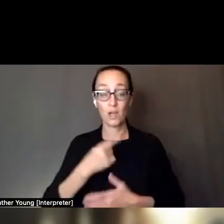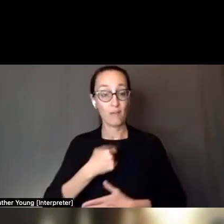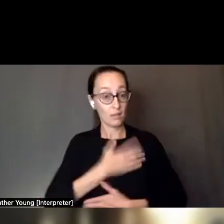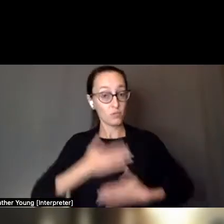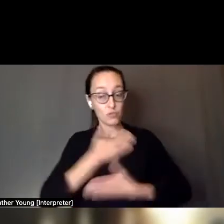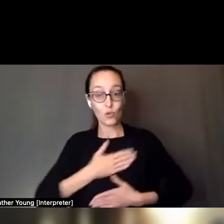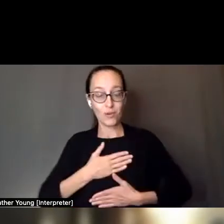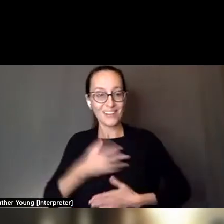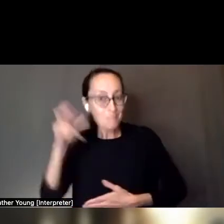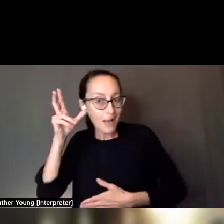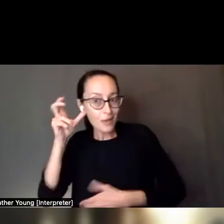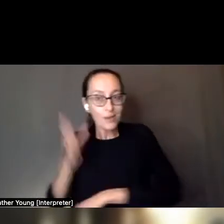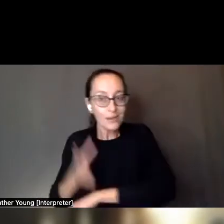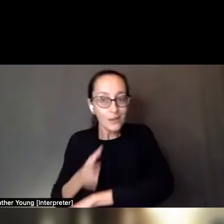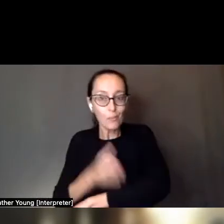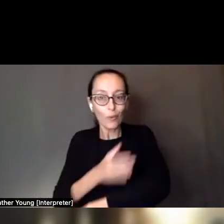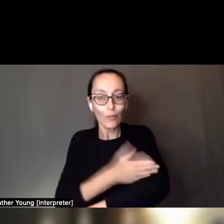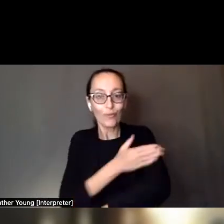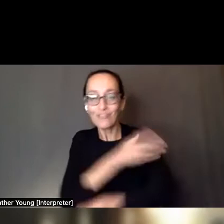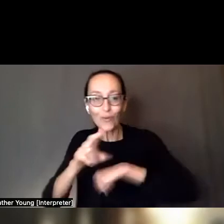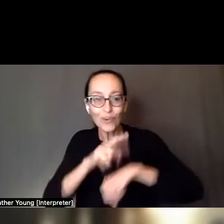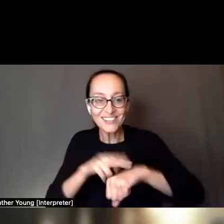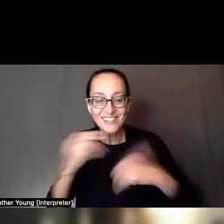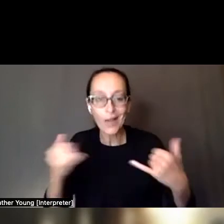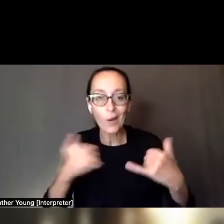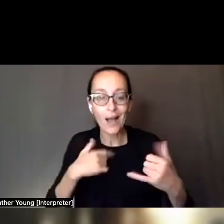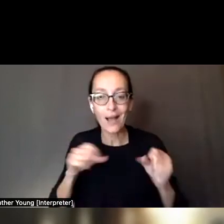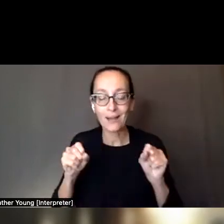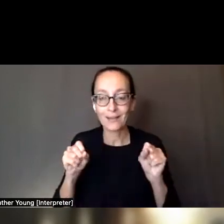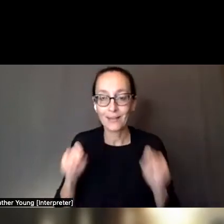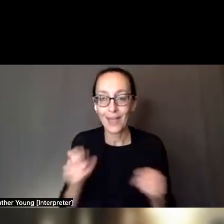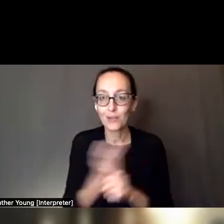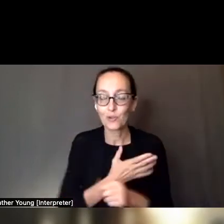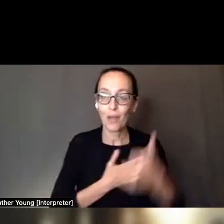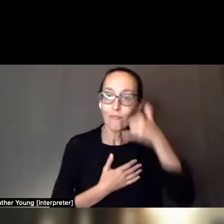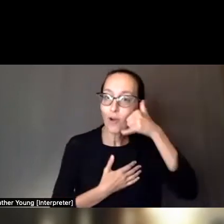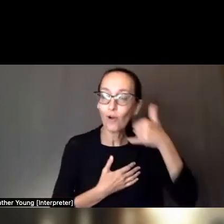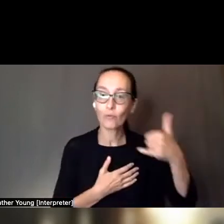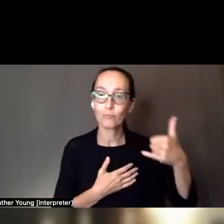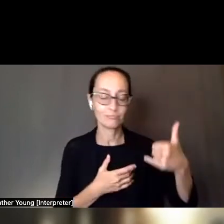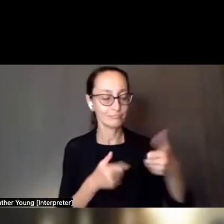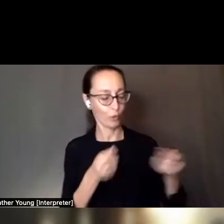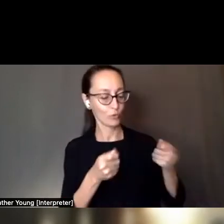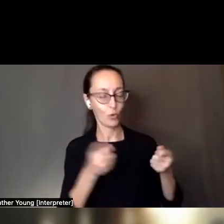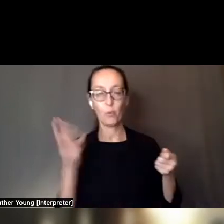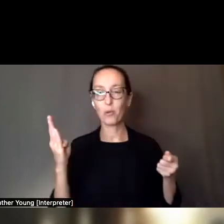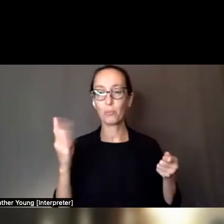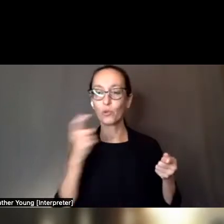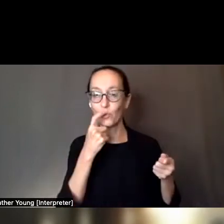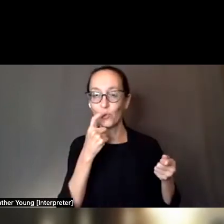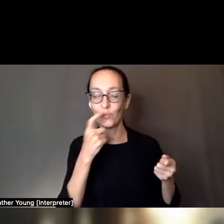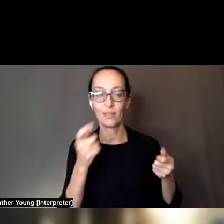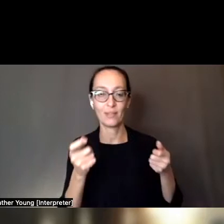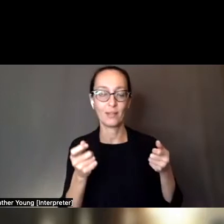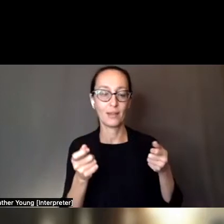hearing. Of course, I now have the ability to use the phone with Bluetooth. I use the phone